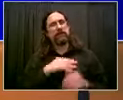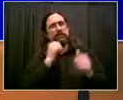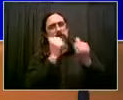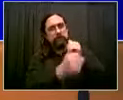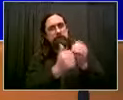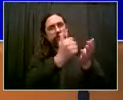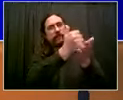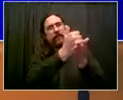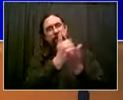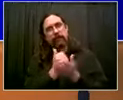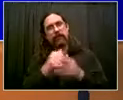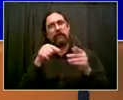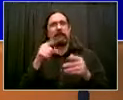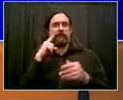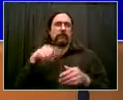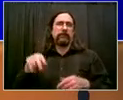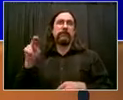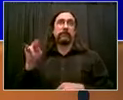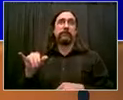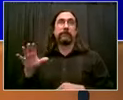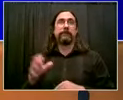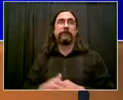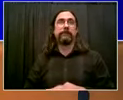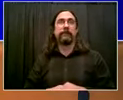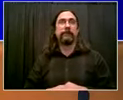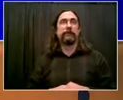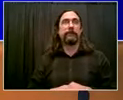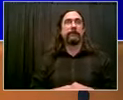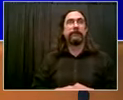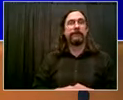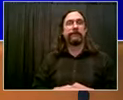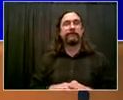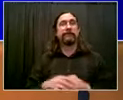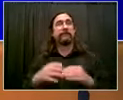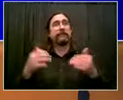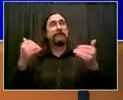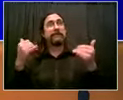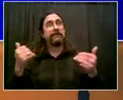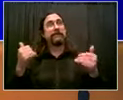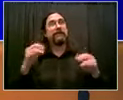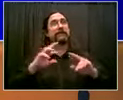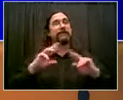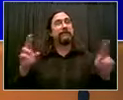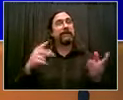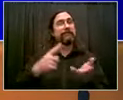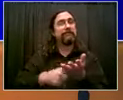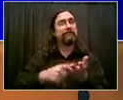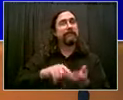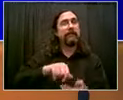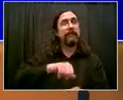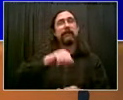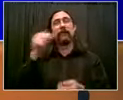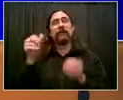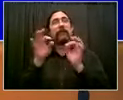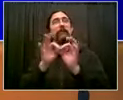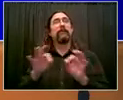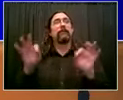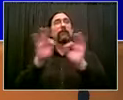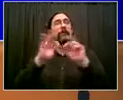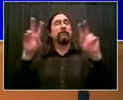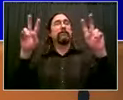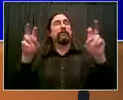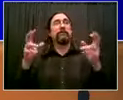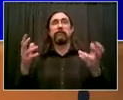about every day, of course, while we're fighting the scourge of gun violence. We're fighting COVID every day, and we're building a recovery for all of us. And